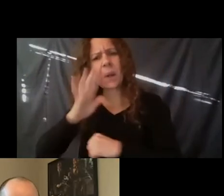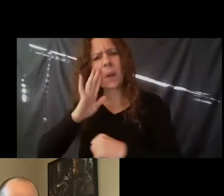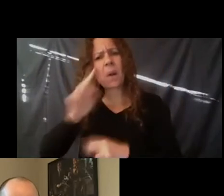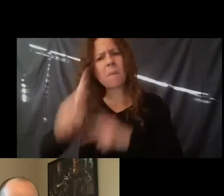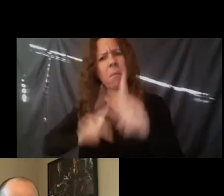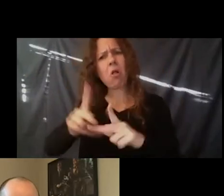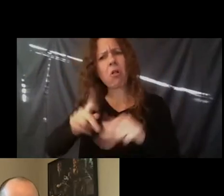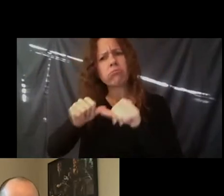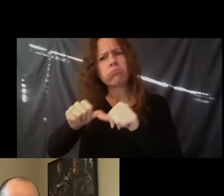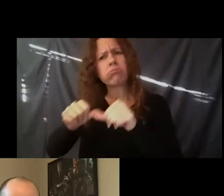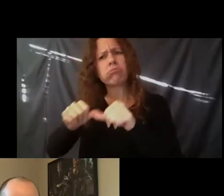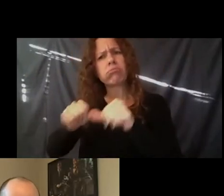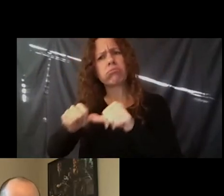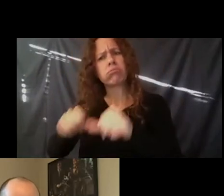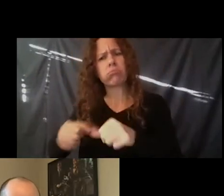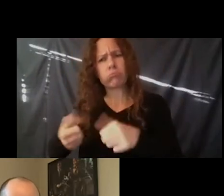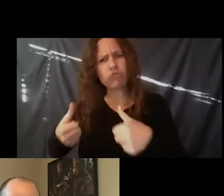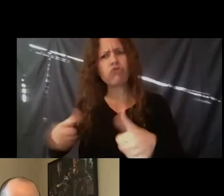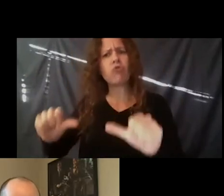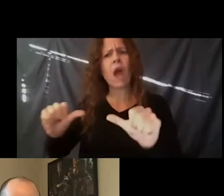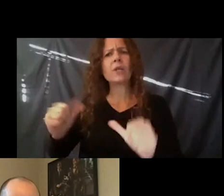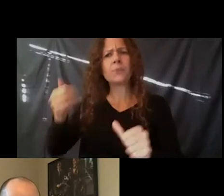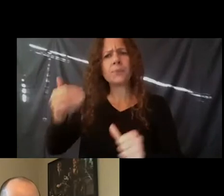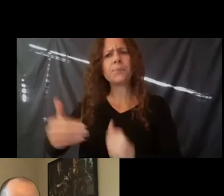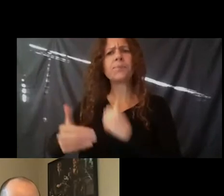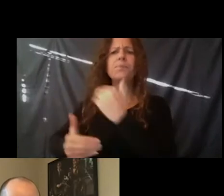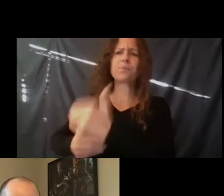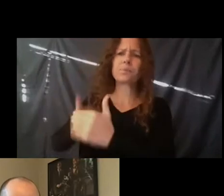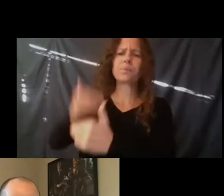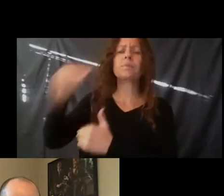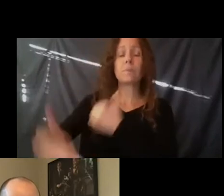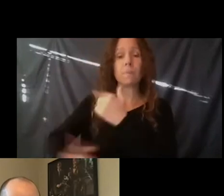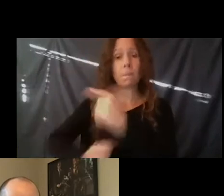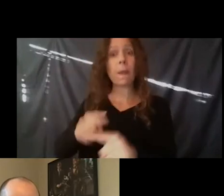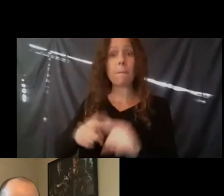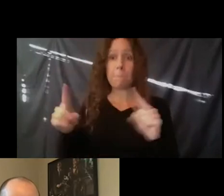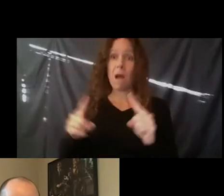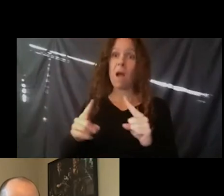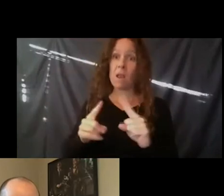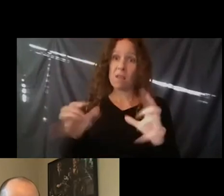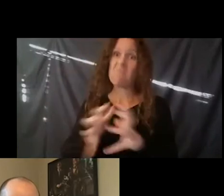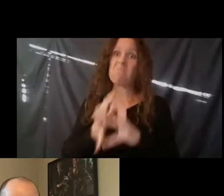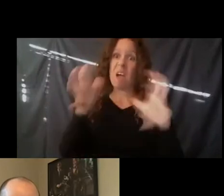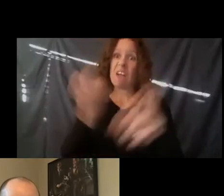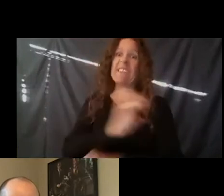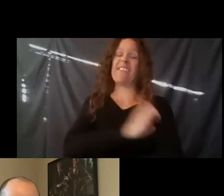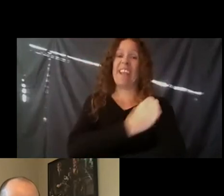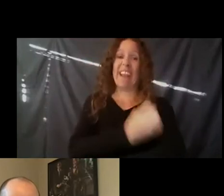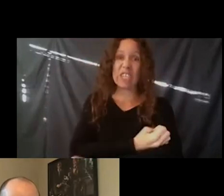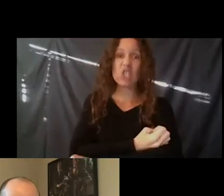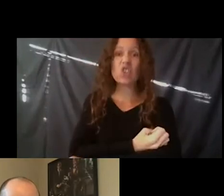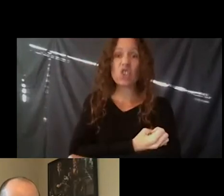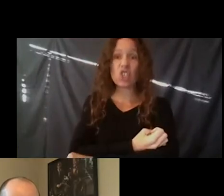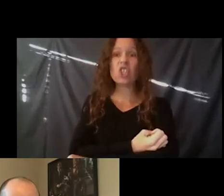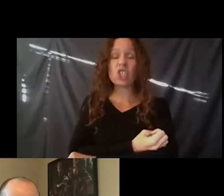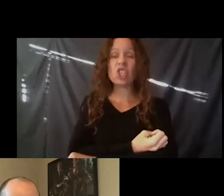trying to move forward. But the influx of energy that we got after